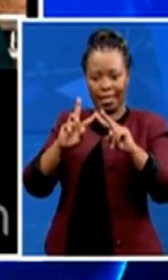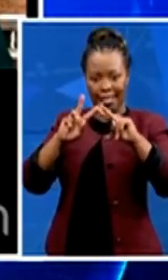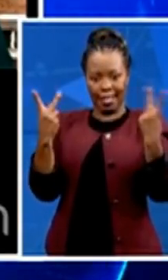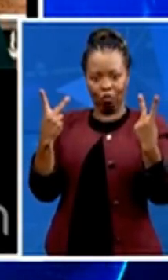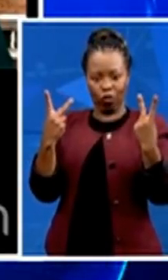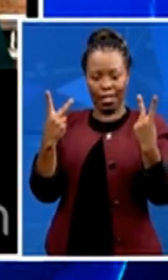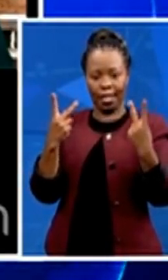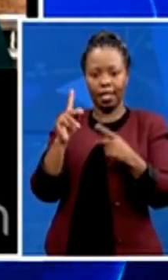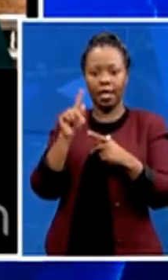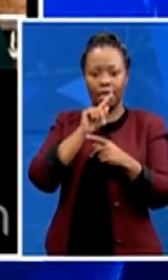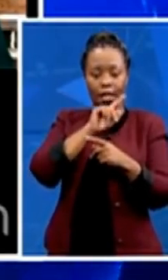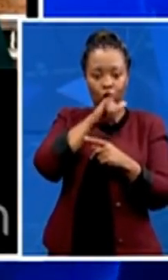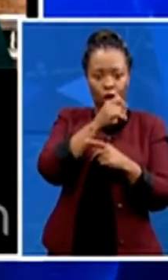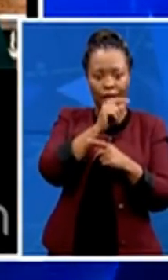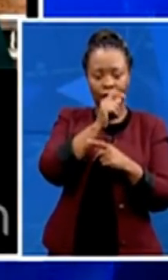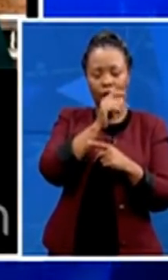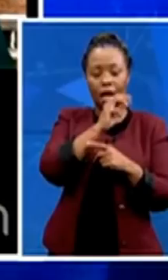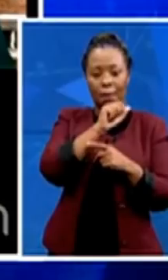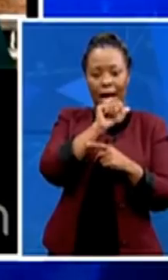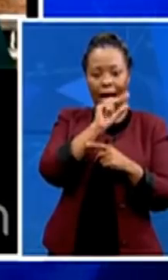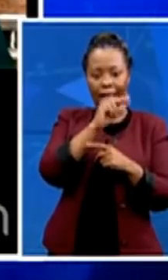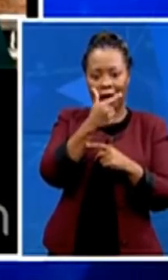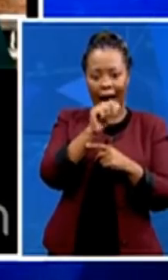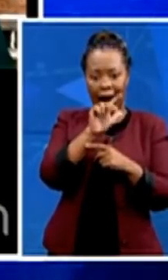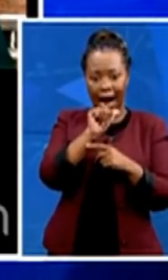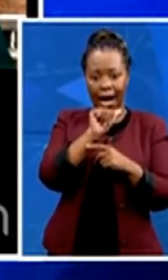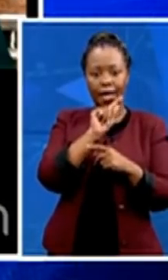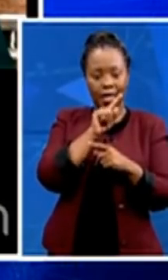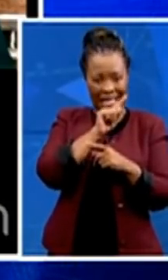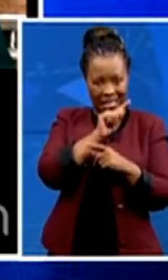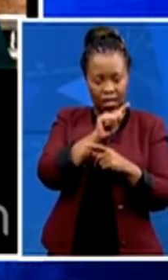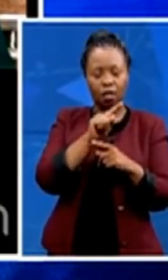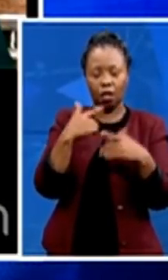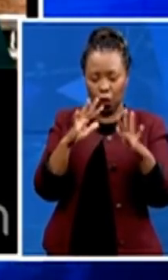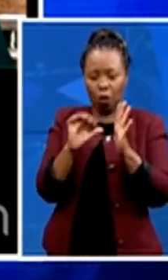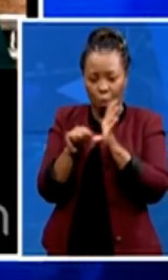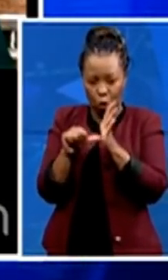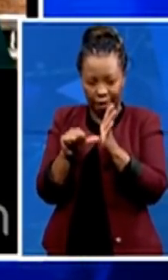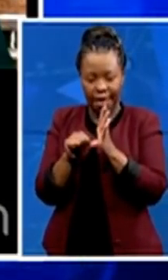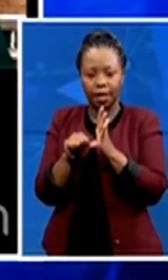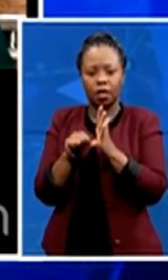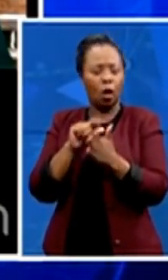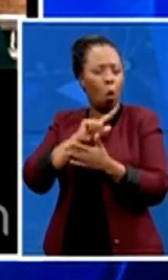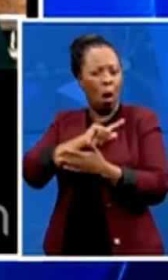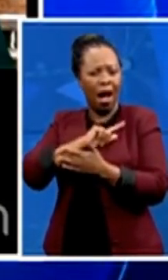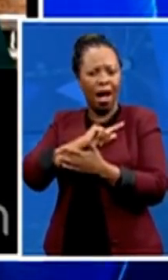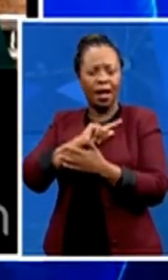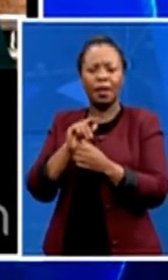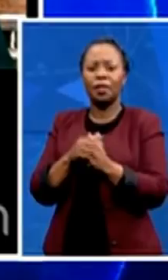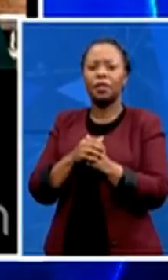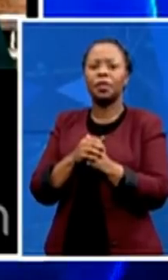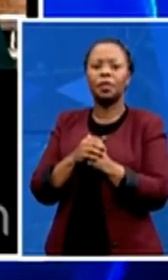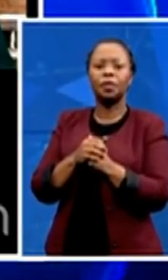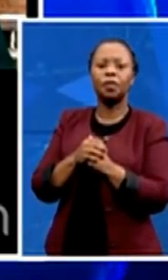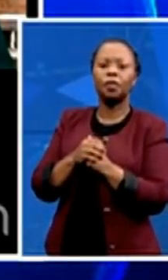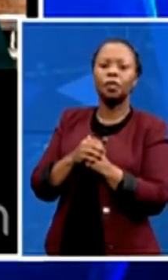making becomes important. Because ultimately, it would be, let's assume Mr.